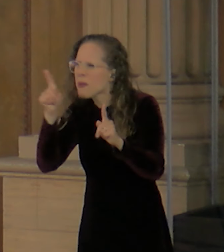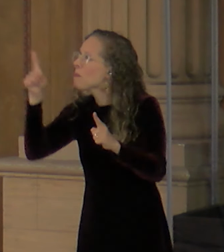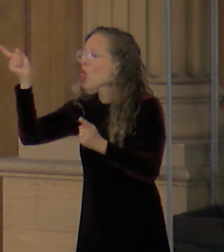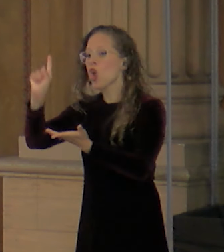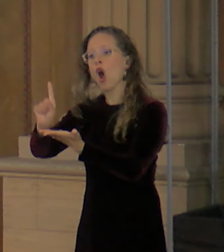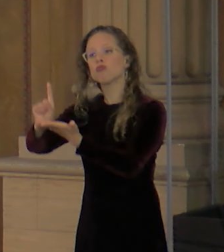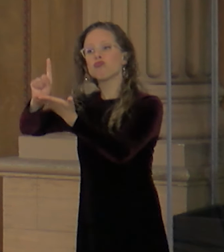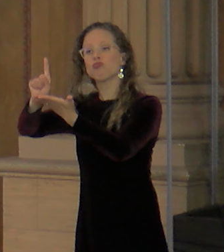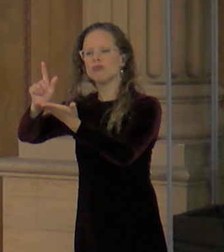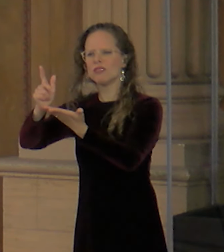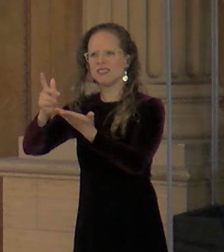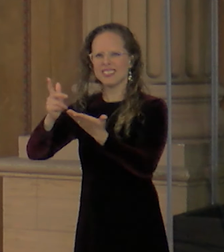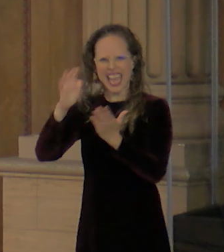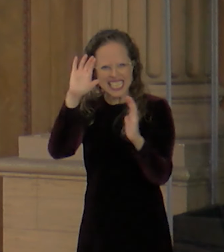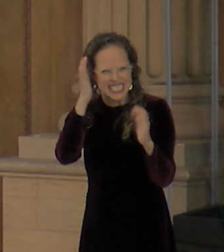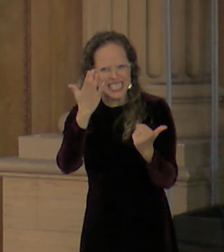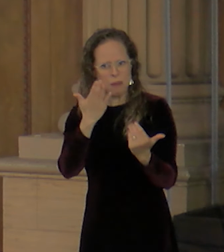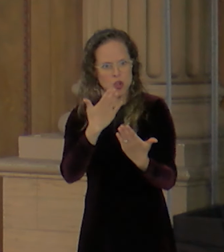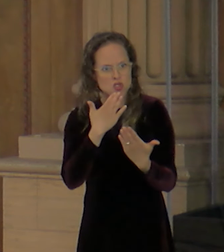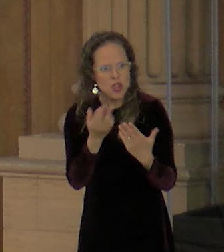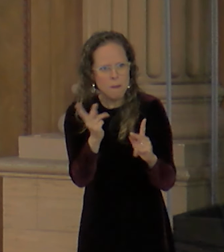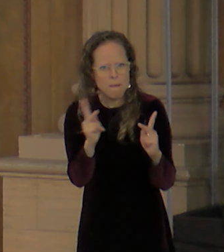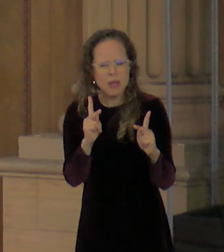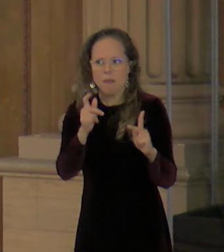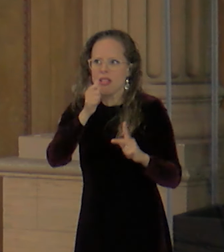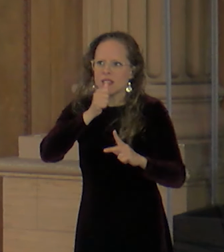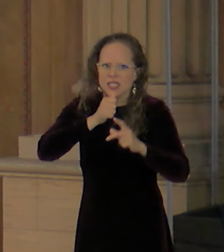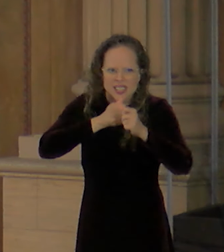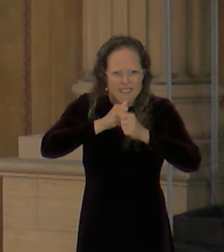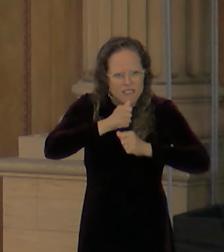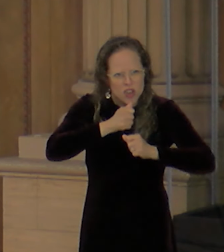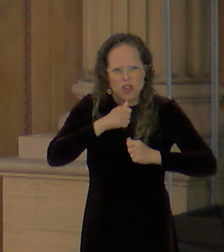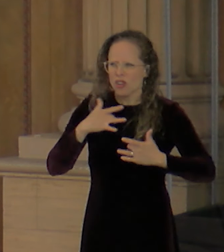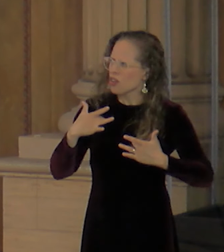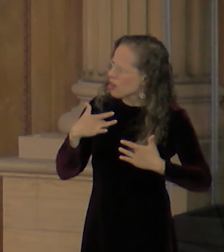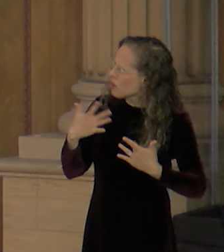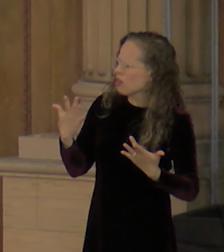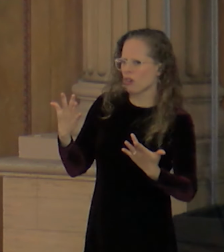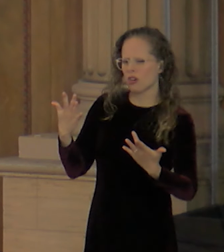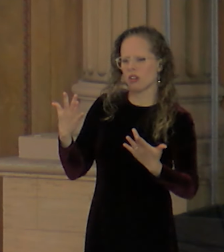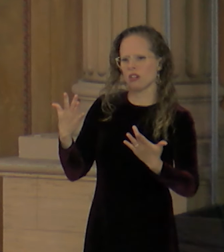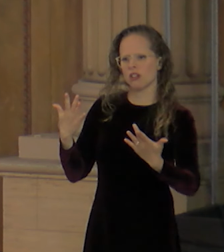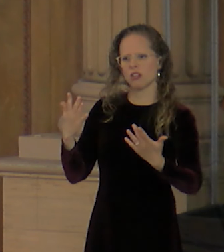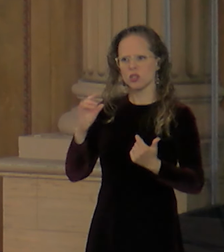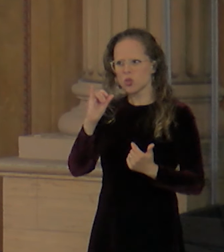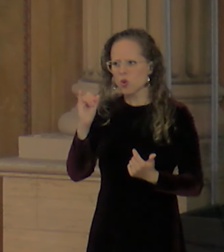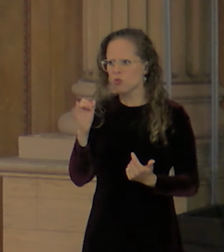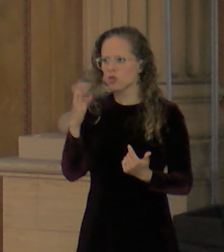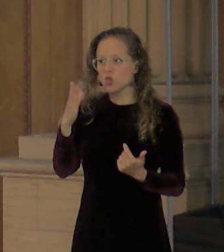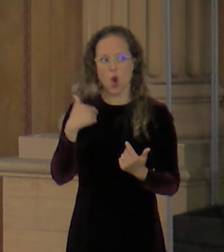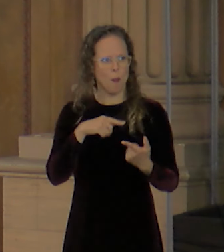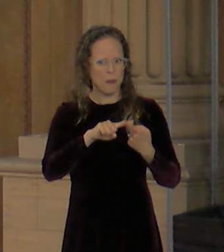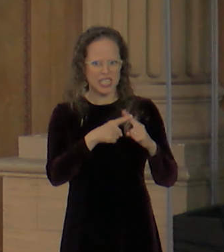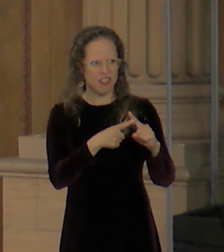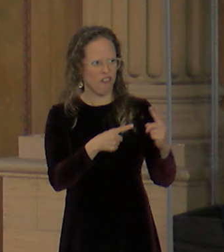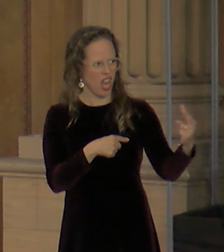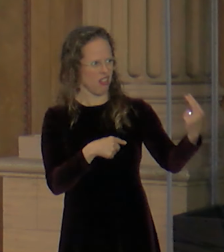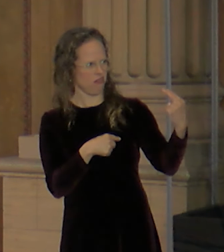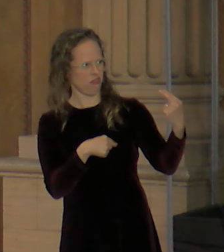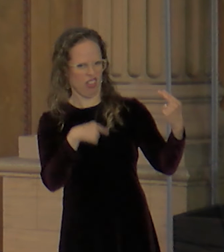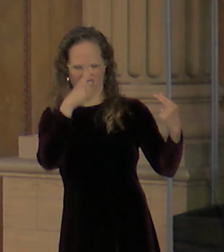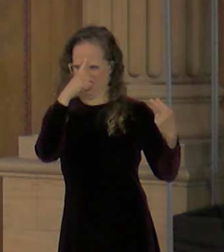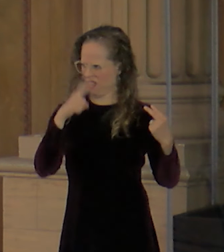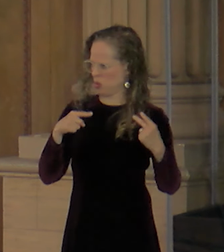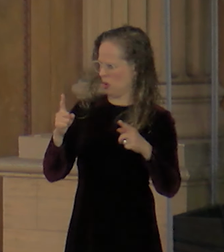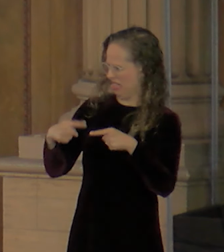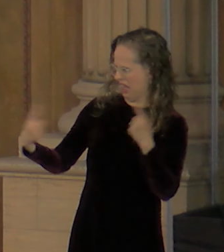suffer. And so that's how everything looks to Job. And Job's friends think that Job is his own worst enemy. Job thinks that God is his worst